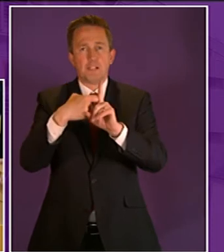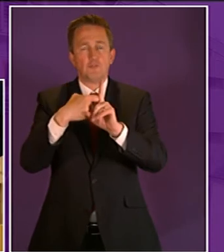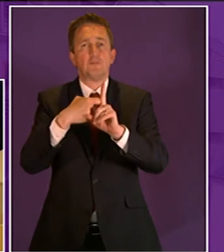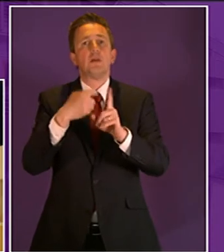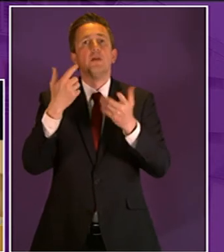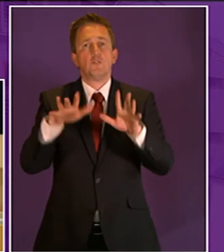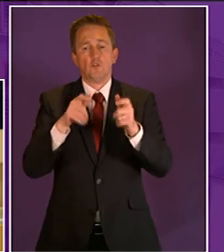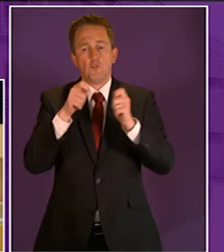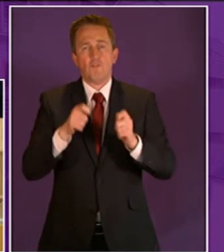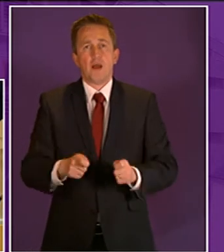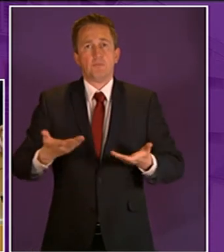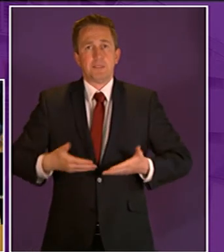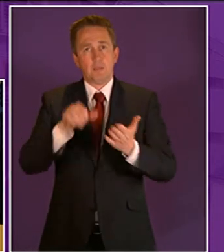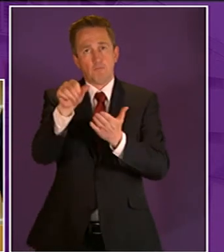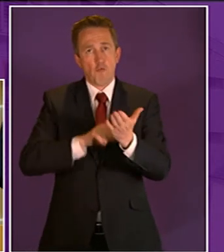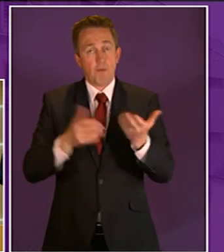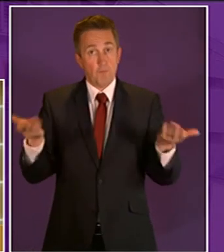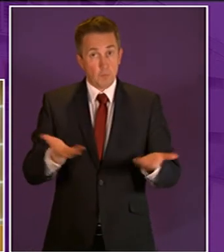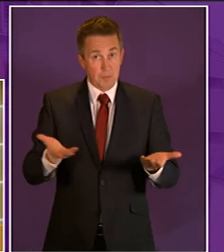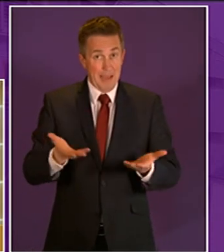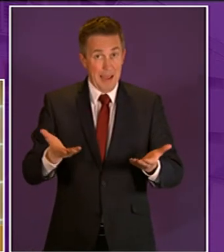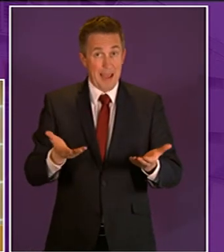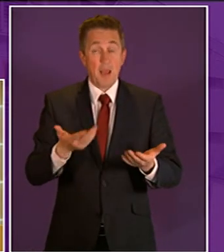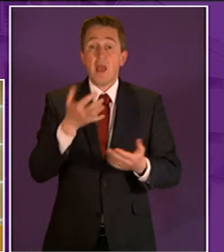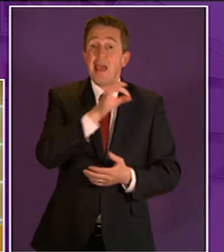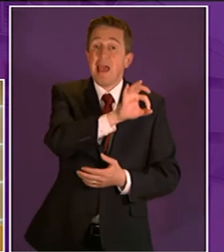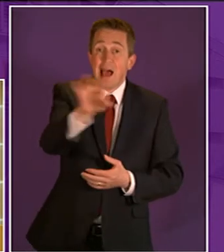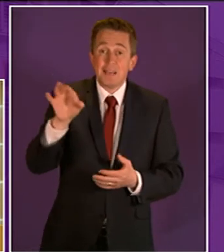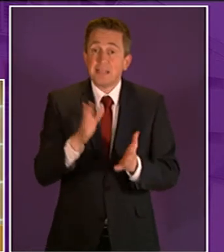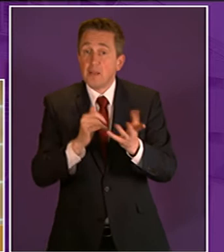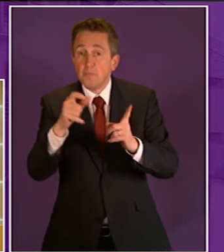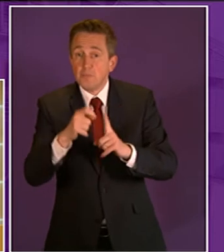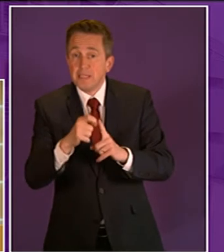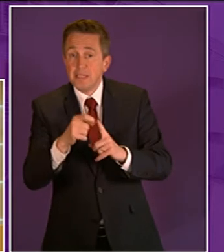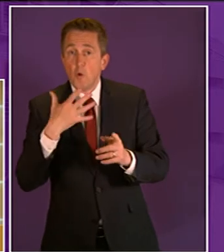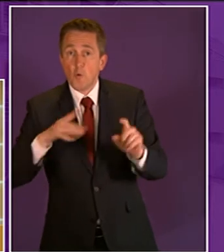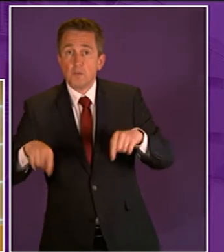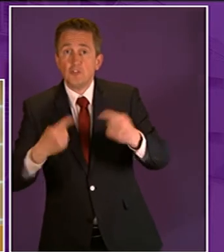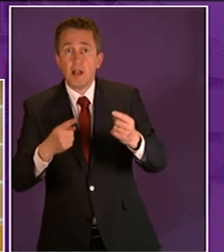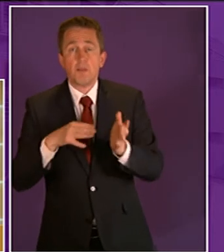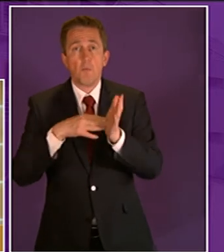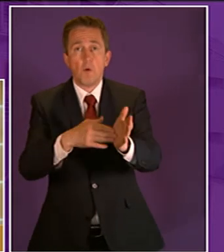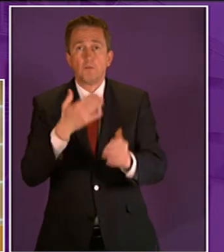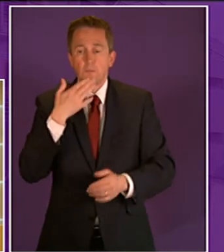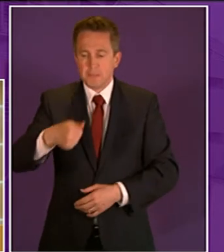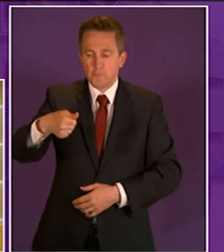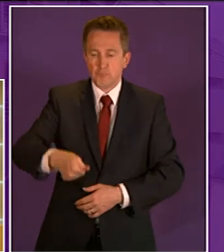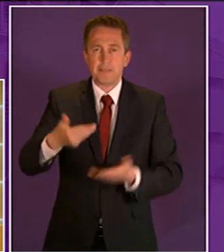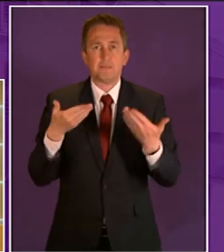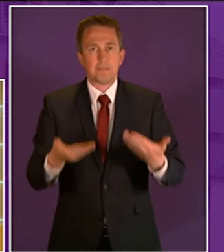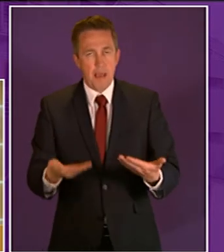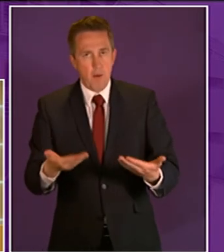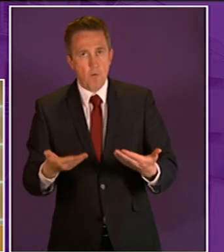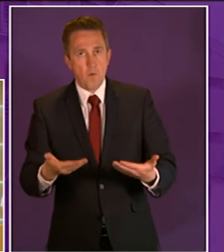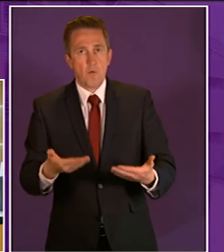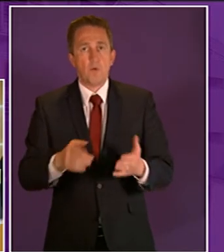out a revised business programme for today. I would ask any member who wishes to speak against the motion to press their request to speak button now. And I call